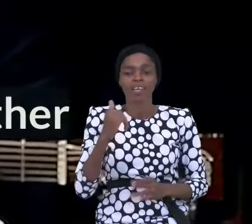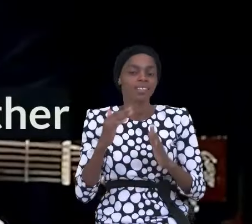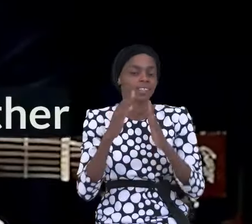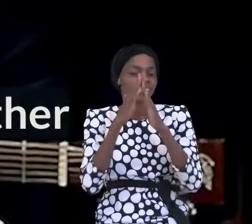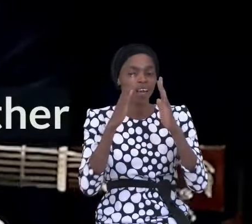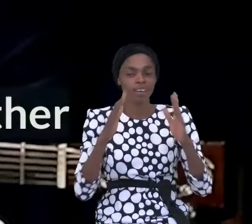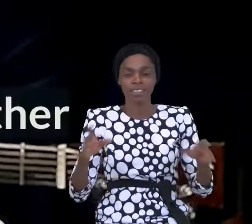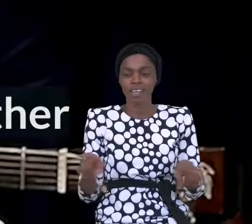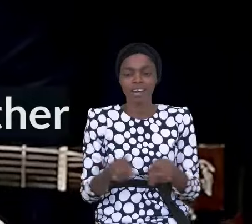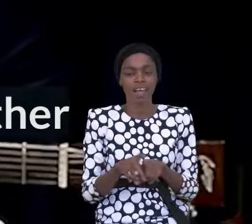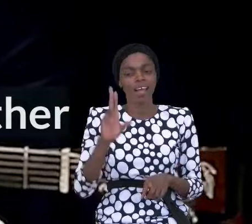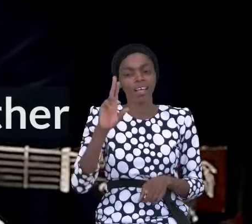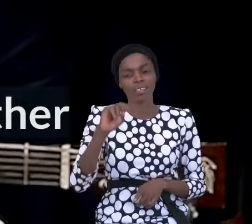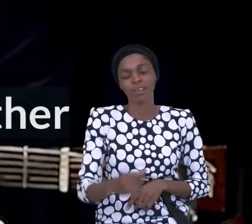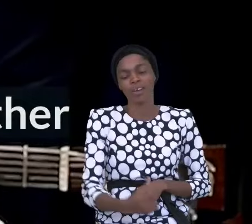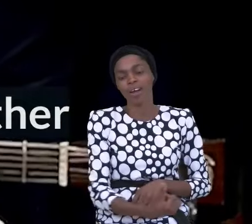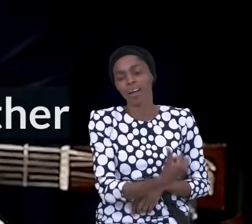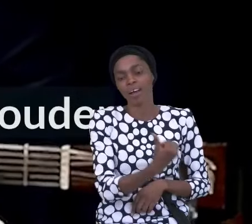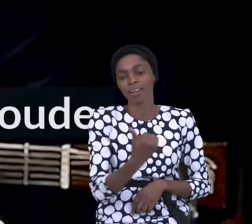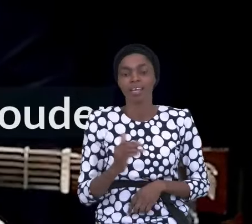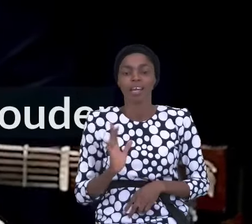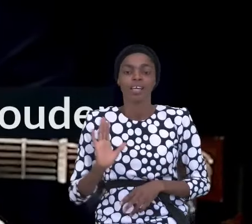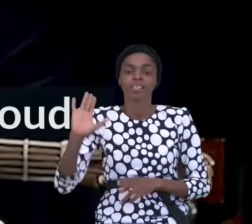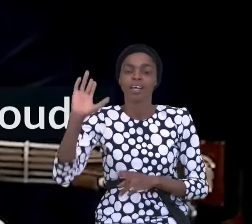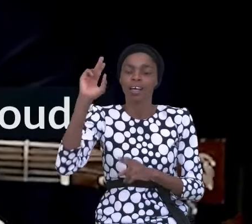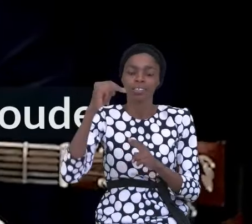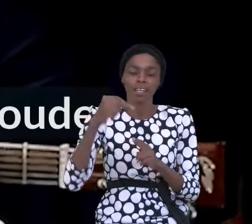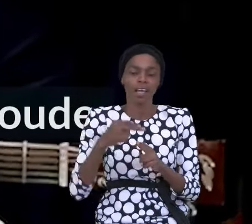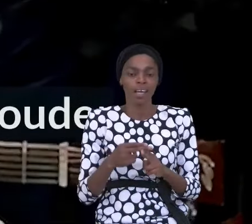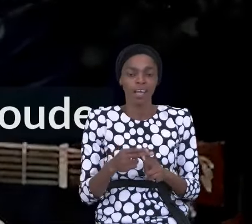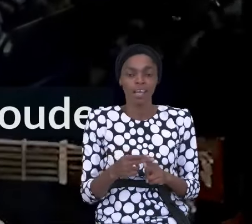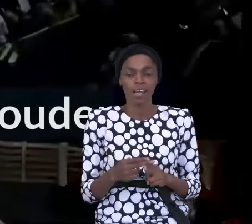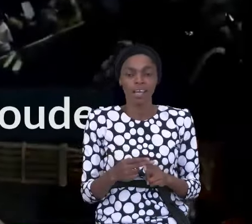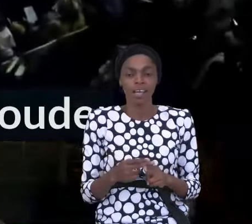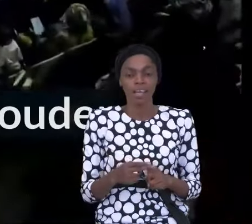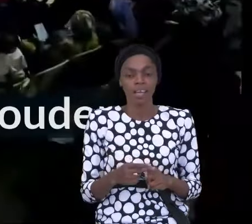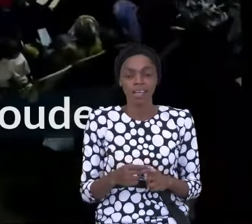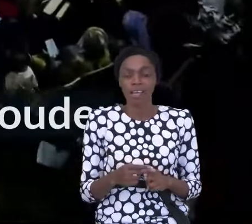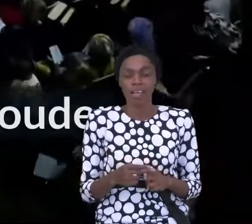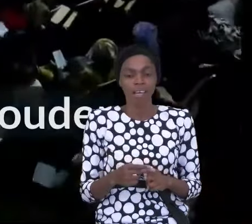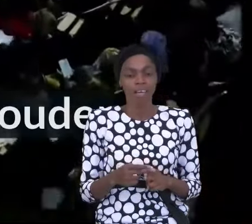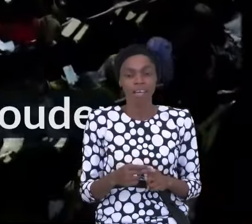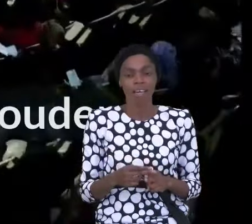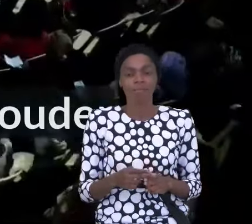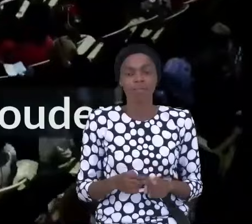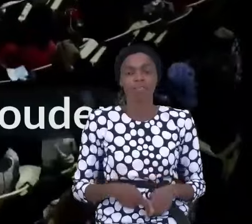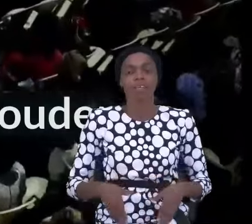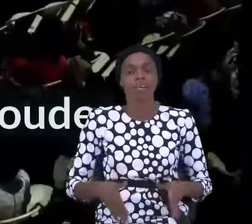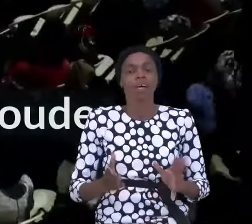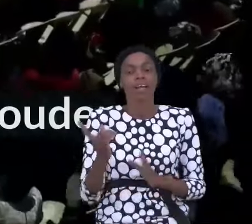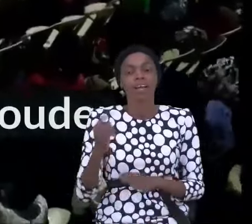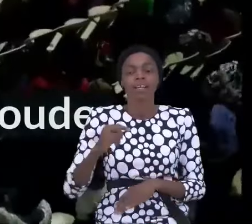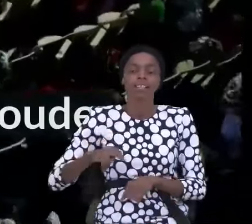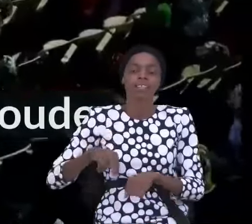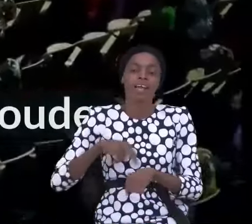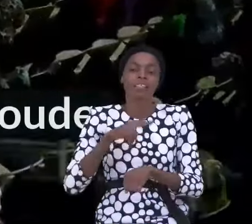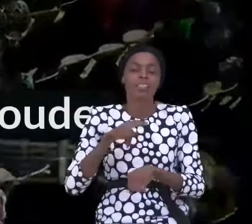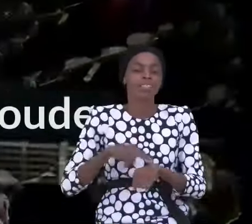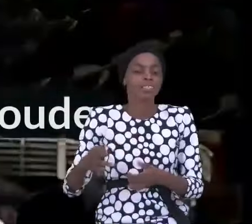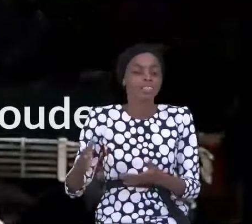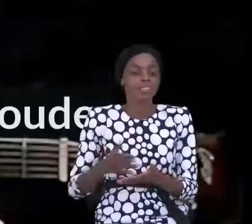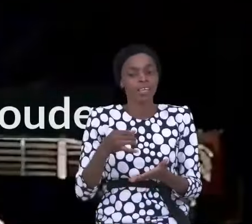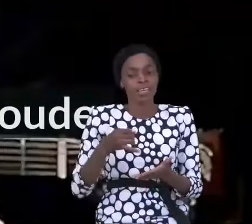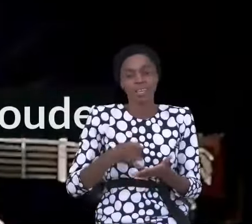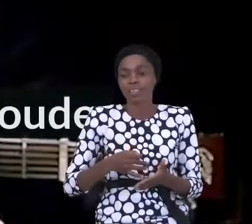name is a shelter like no other. Your name, let the